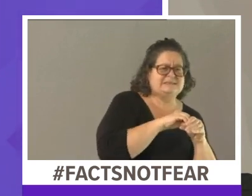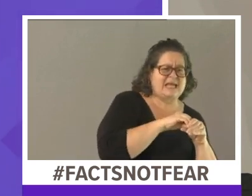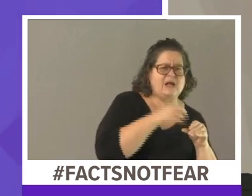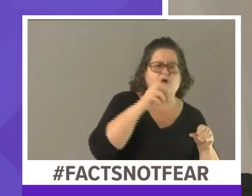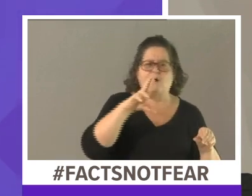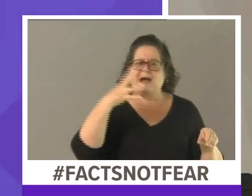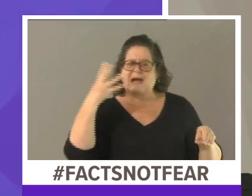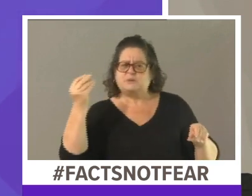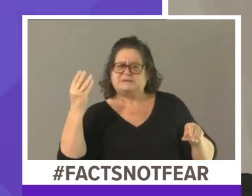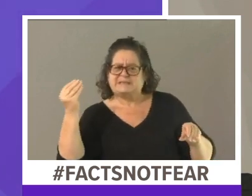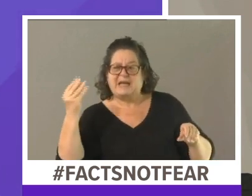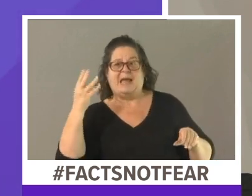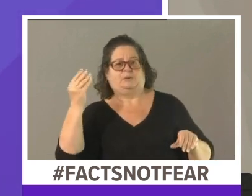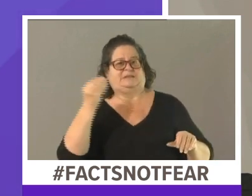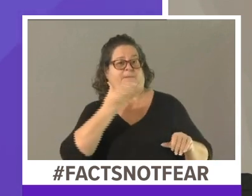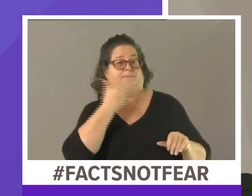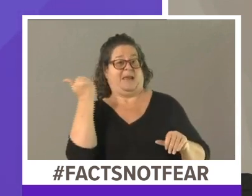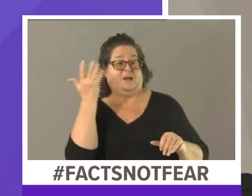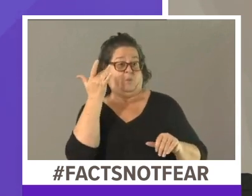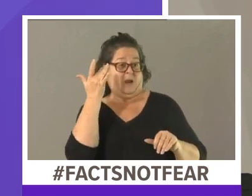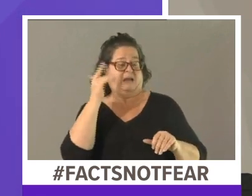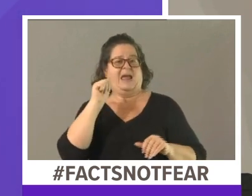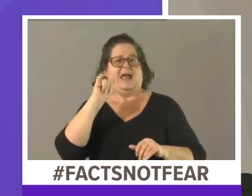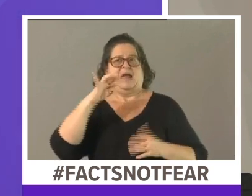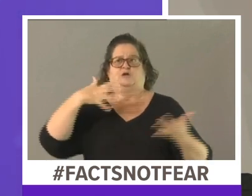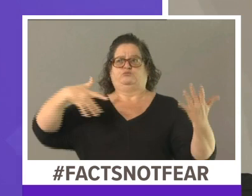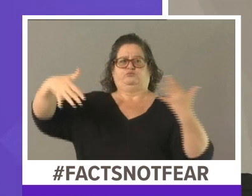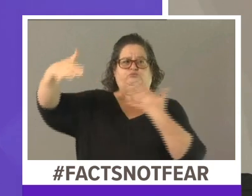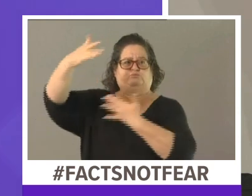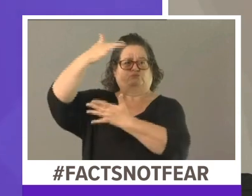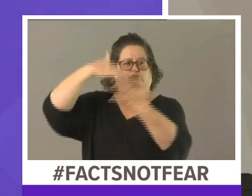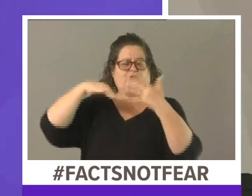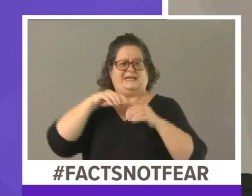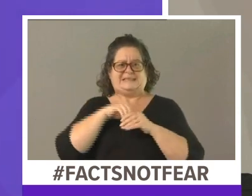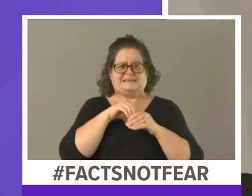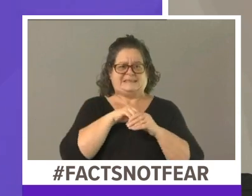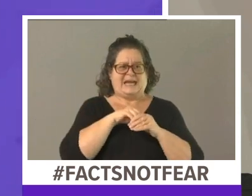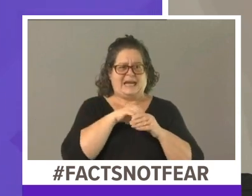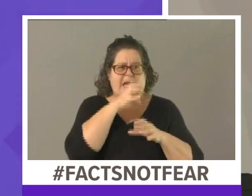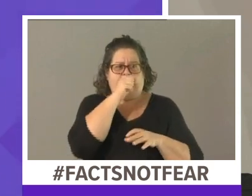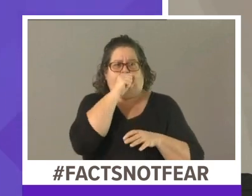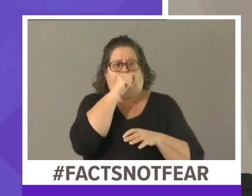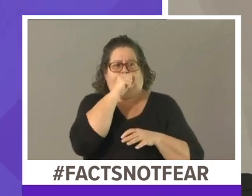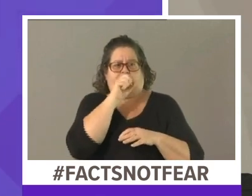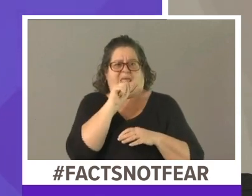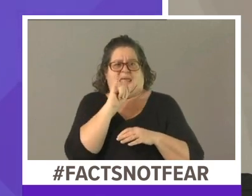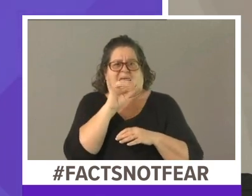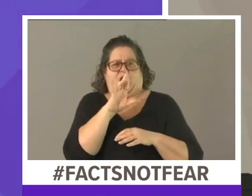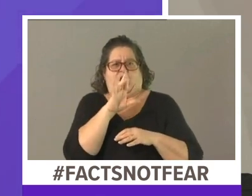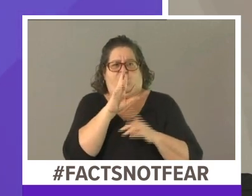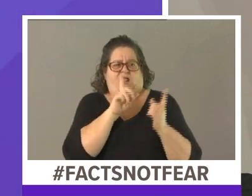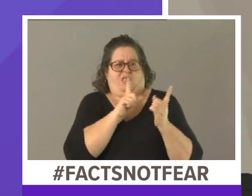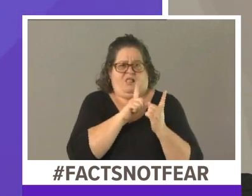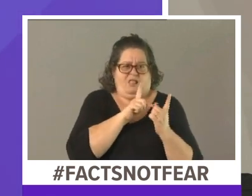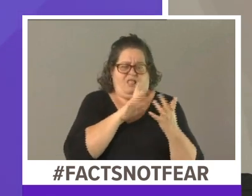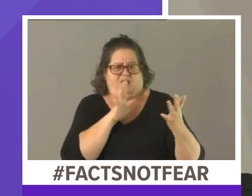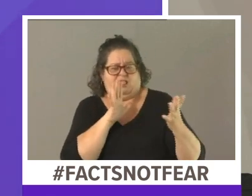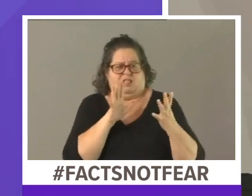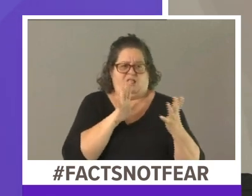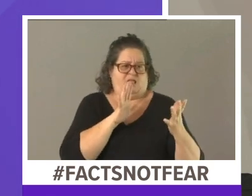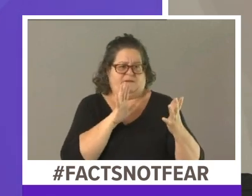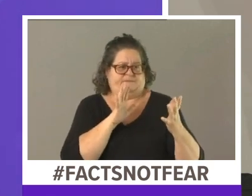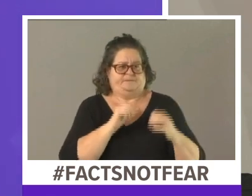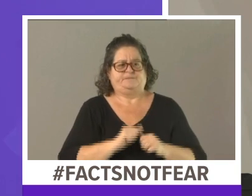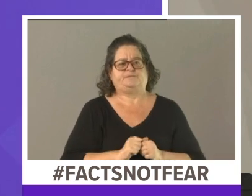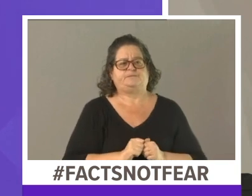you are indoors and in closer proximity, that's going to put you at higher risk. And then also, how long will you be interacting with other people? The longer